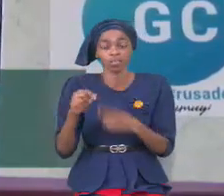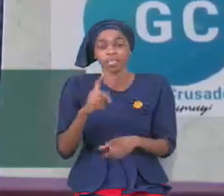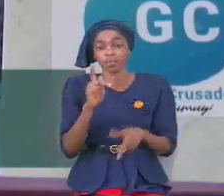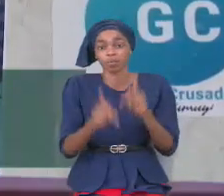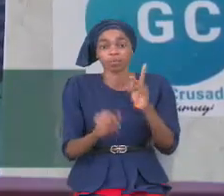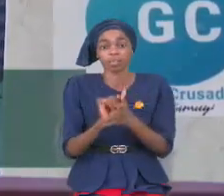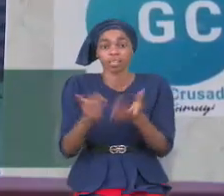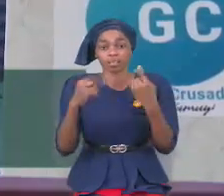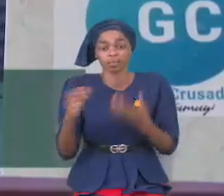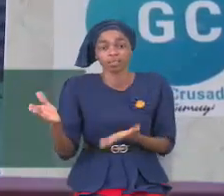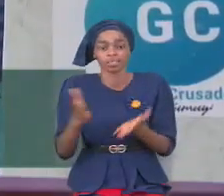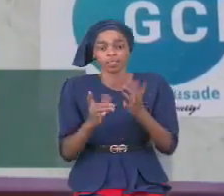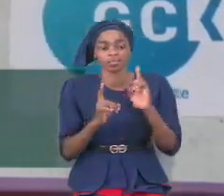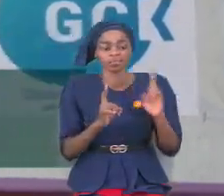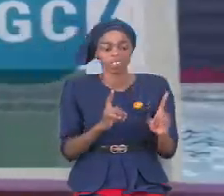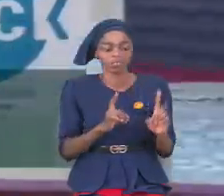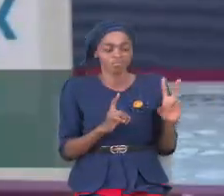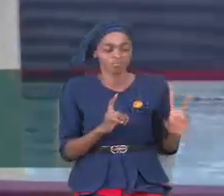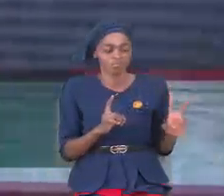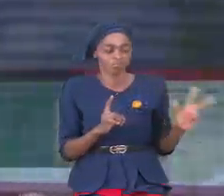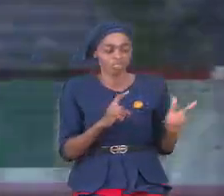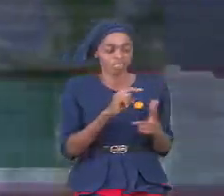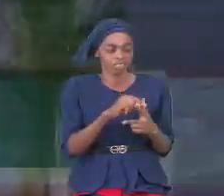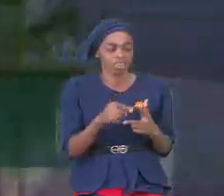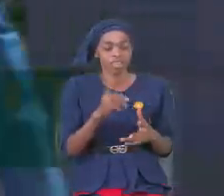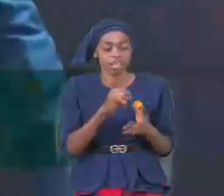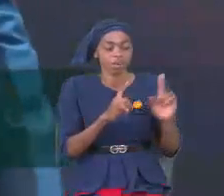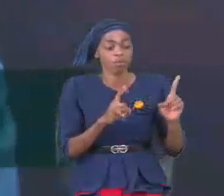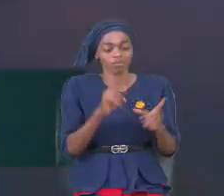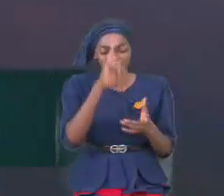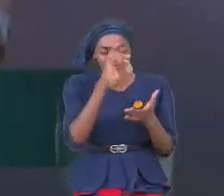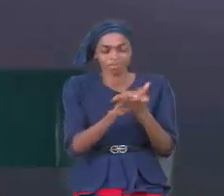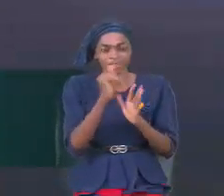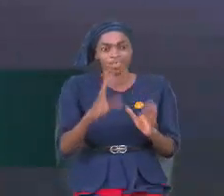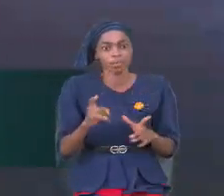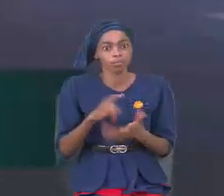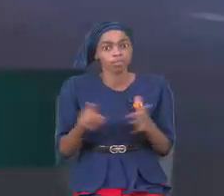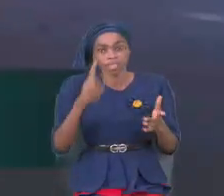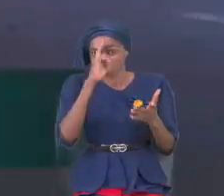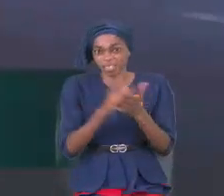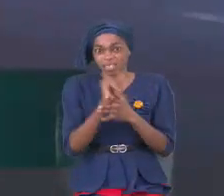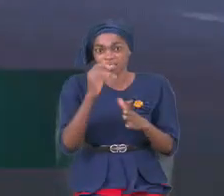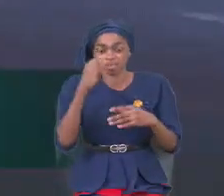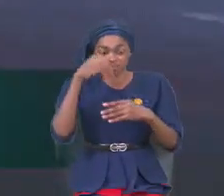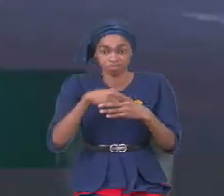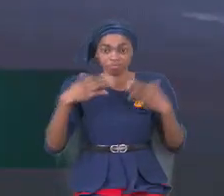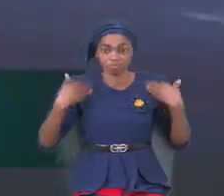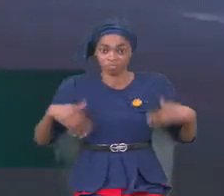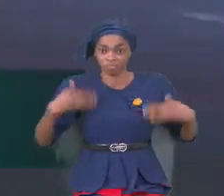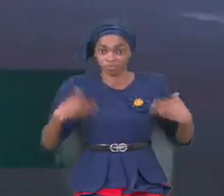but it's a saint on the shelf. But he says now, "I'll be a saint in service. I